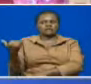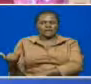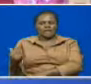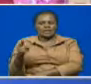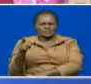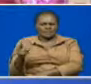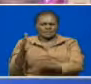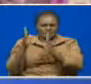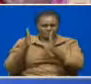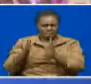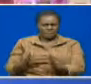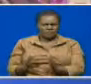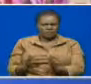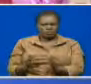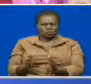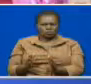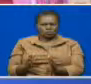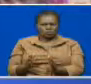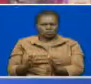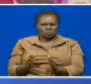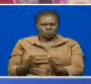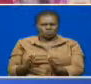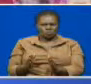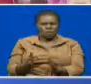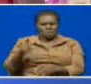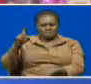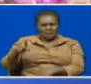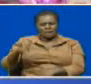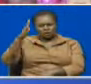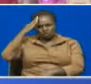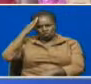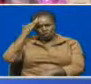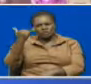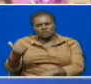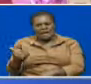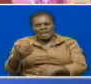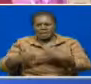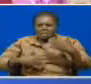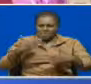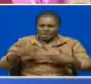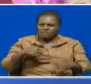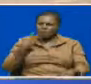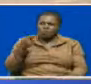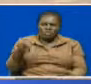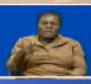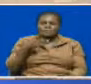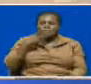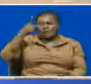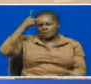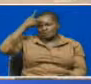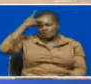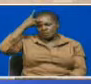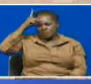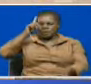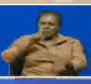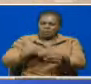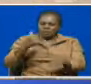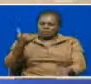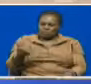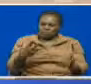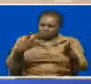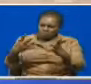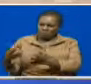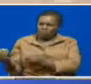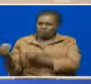that person has need to know what's going on with the child. That's the parent. So that when the child